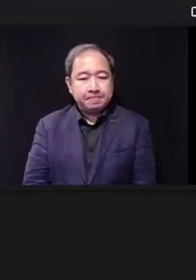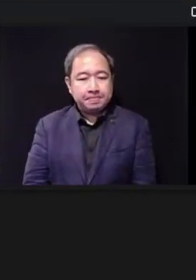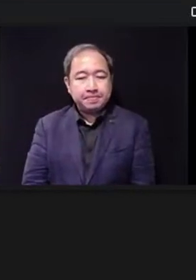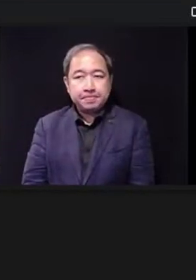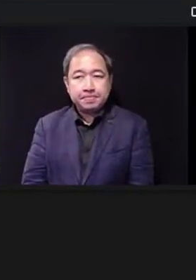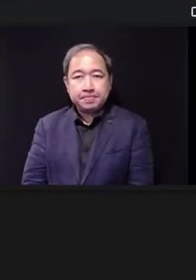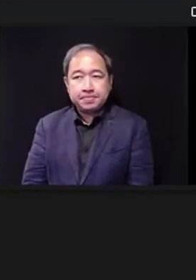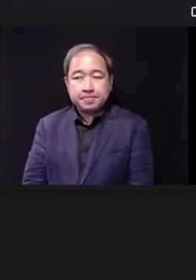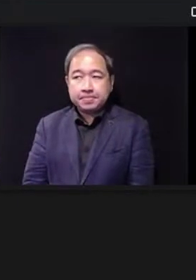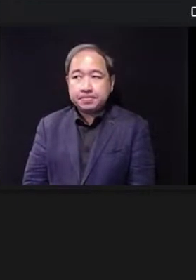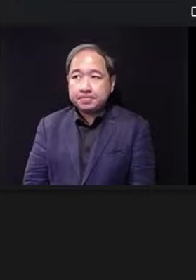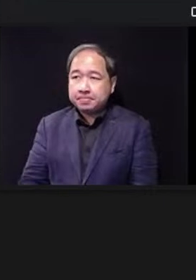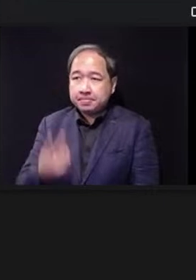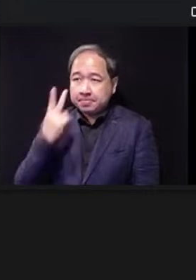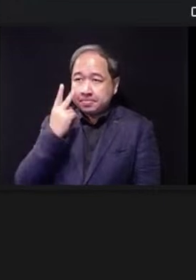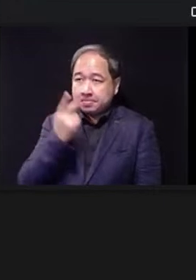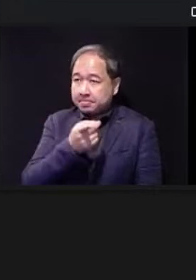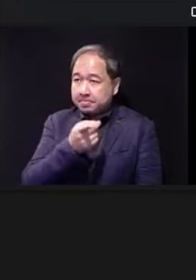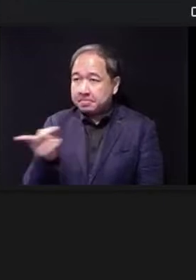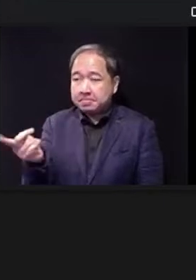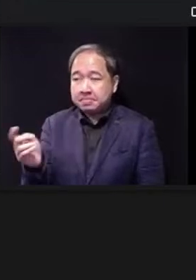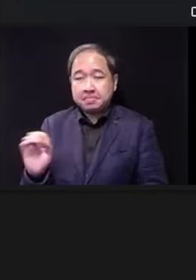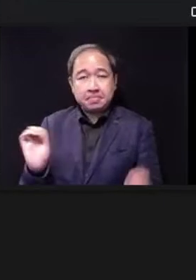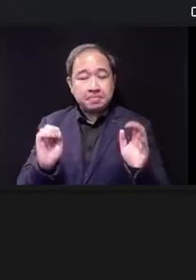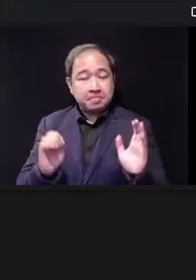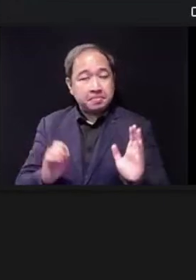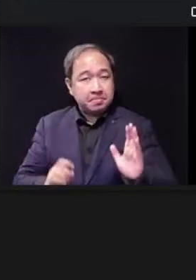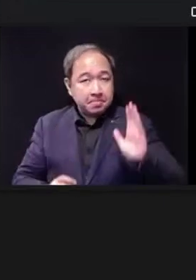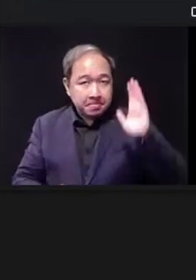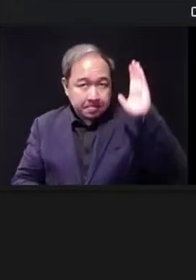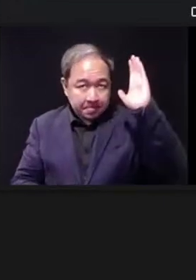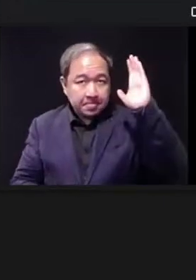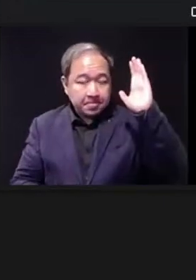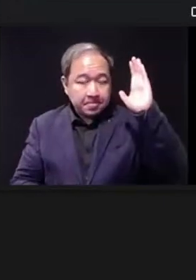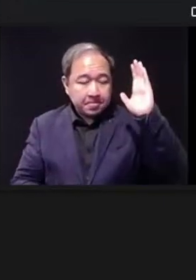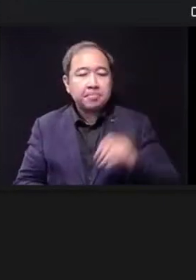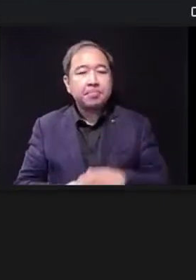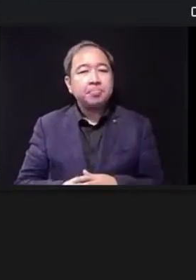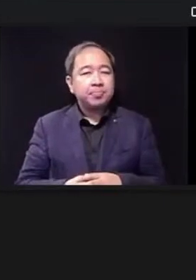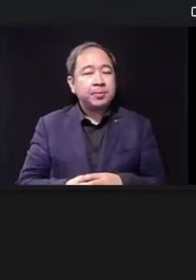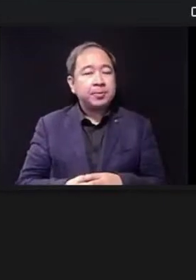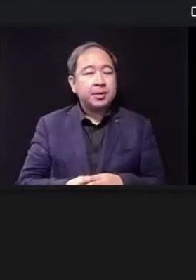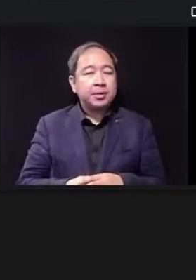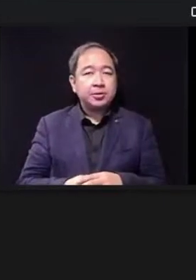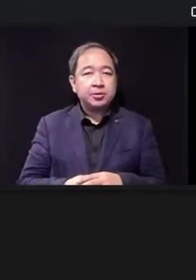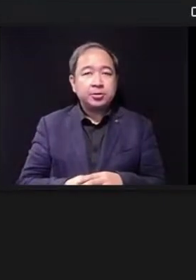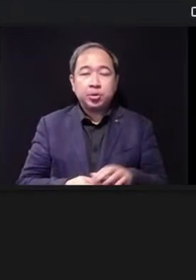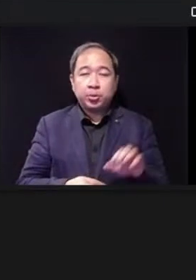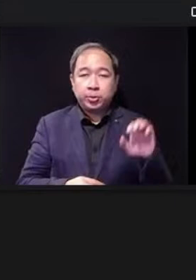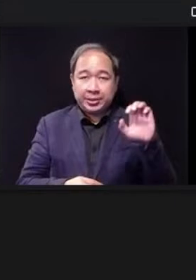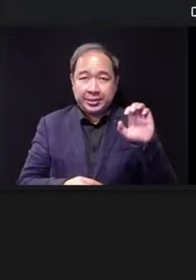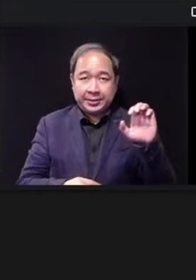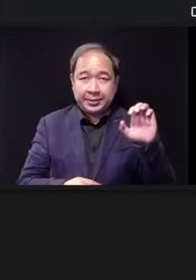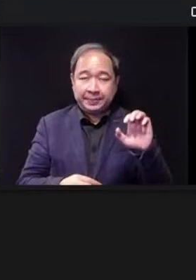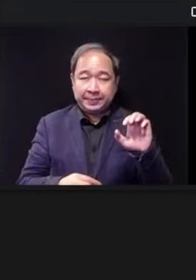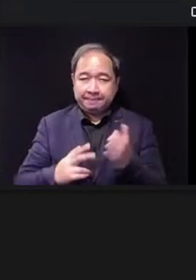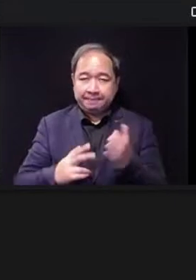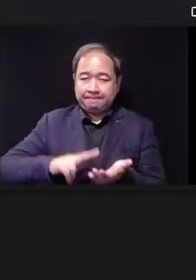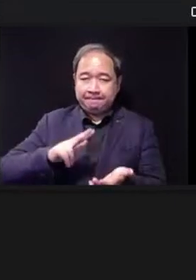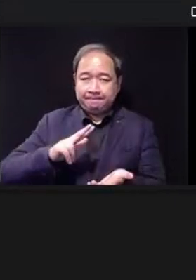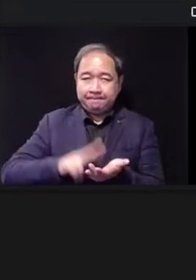I see no other flag raised. Section E is